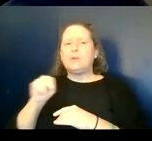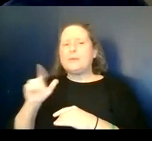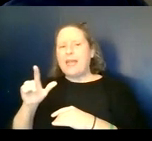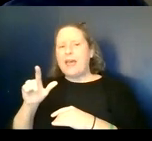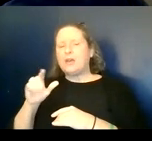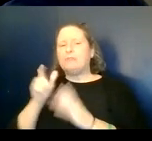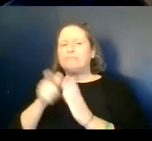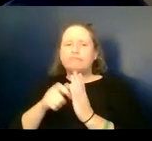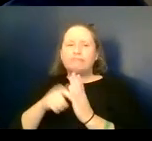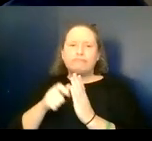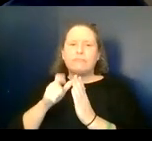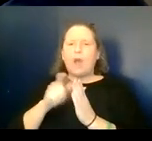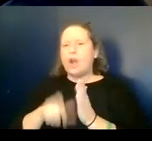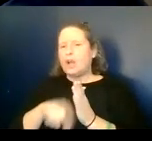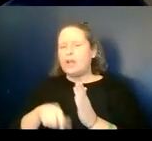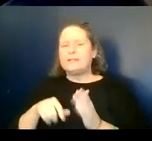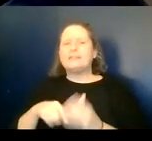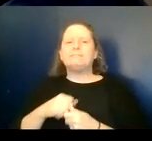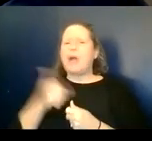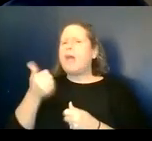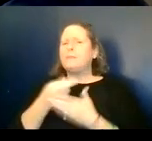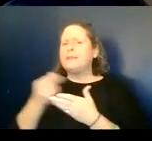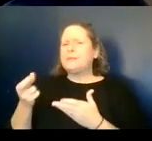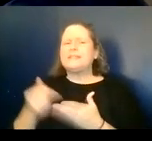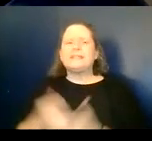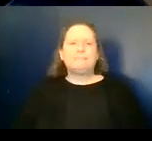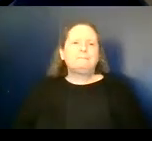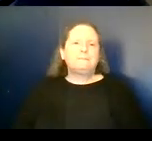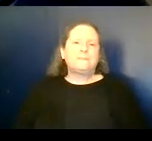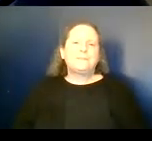that you might want to check out. TJ.